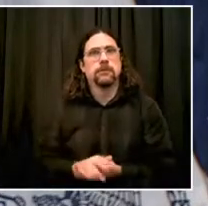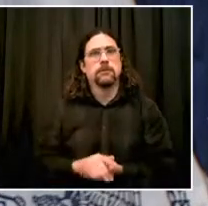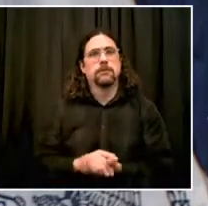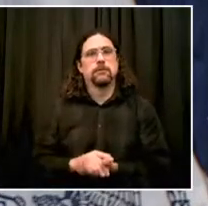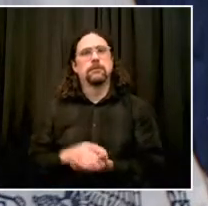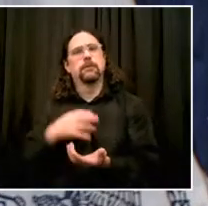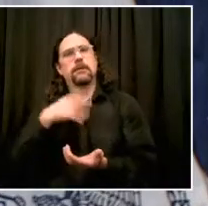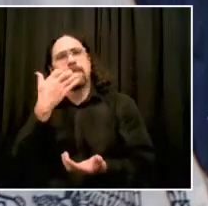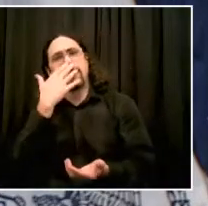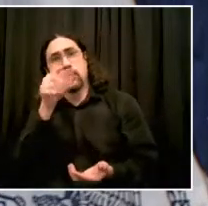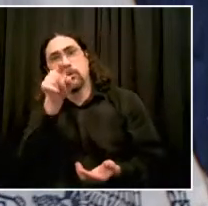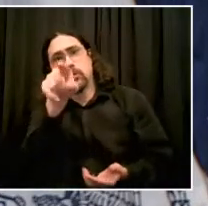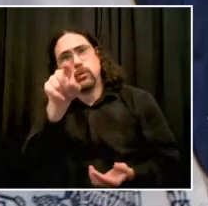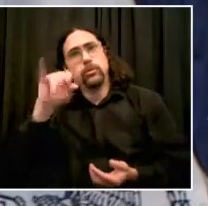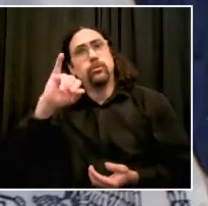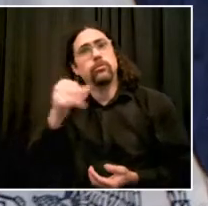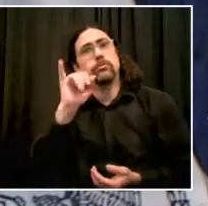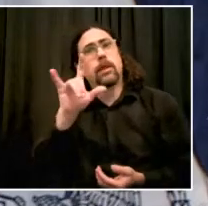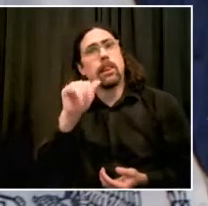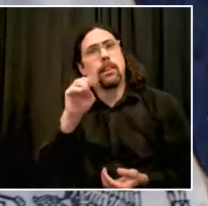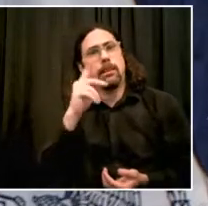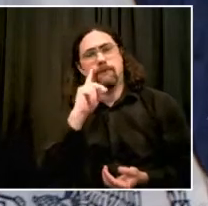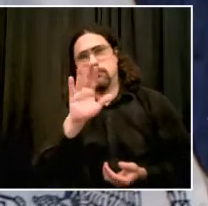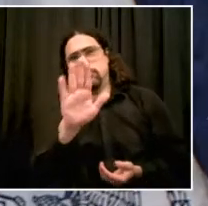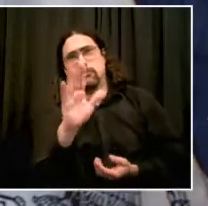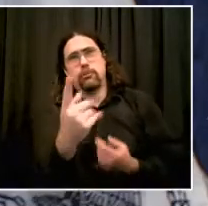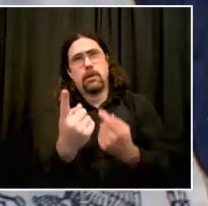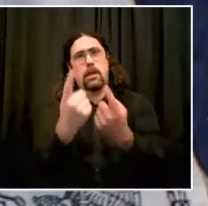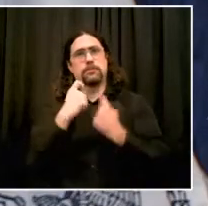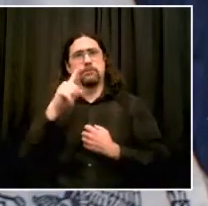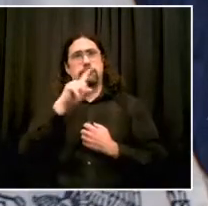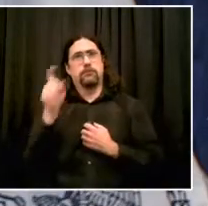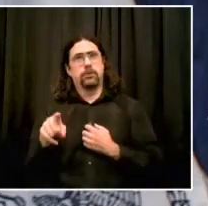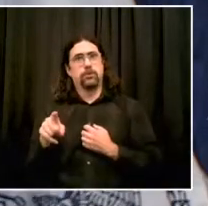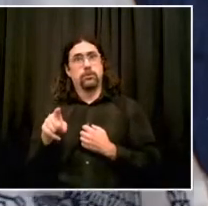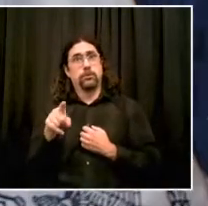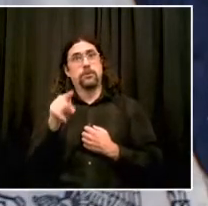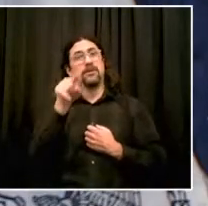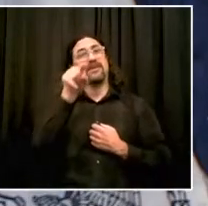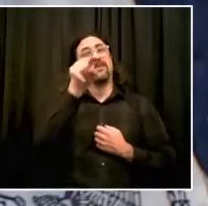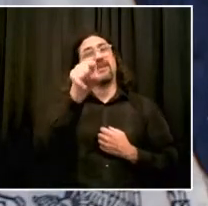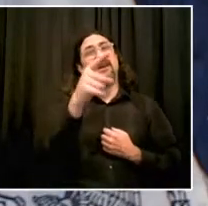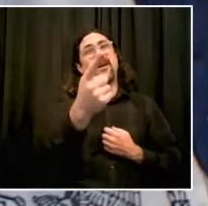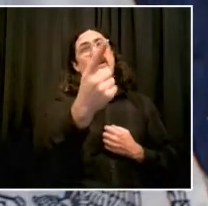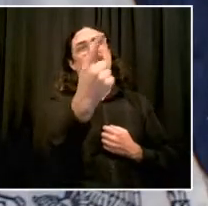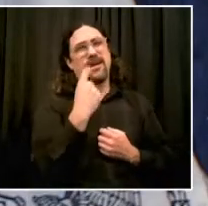but we think we have another way to achieve it that will work better. So thank you for spurring us on.